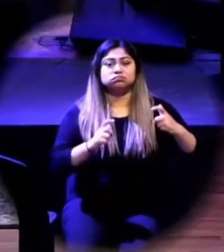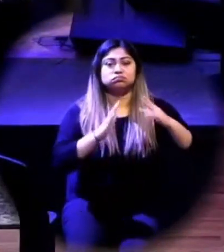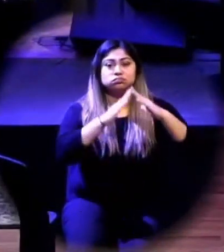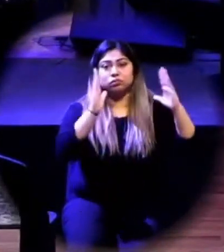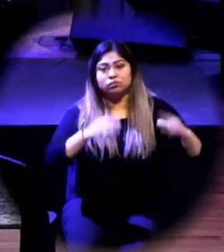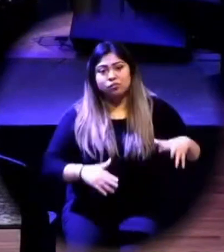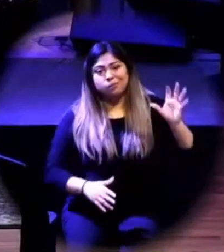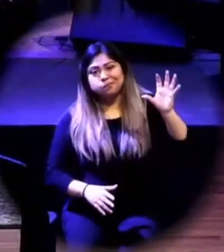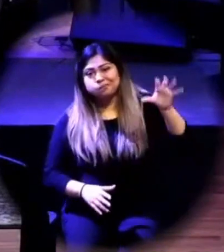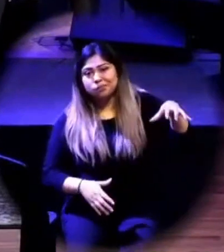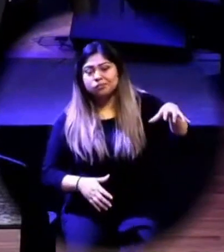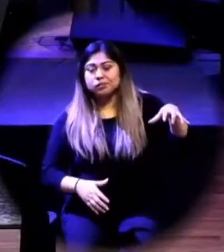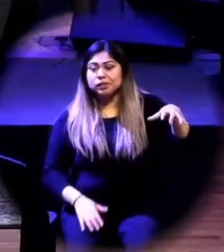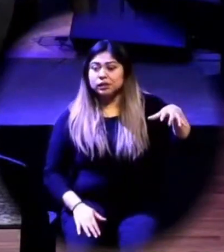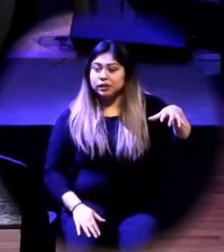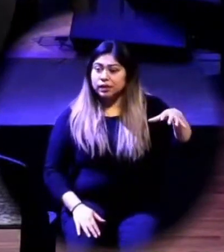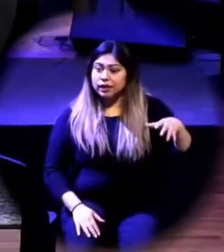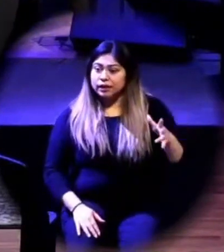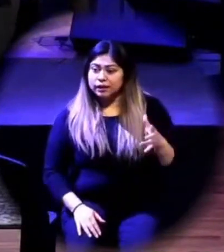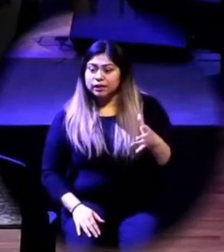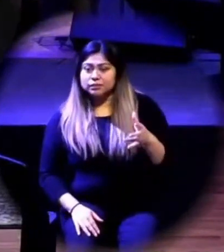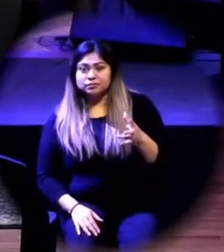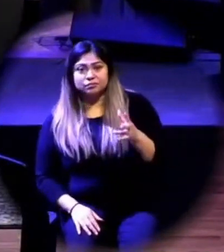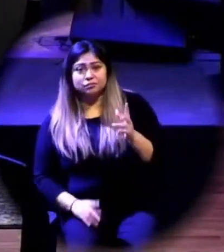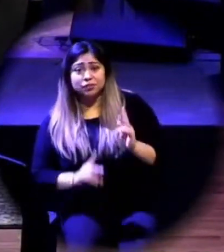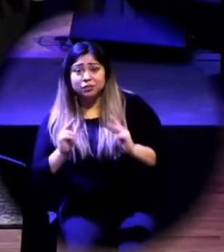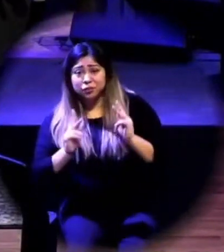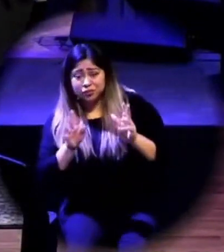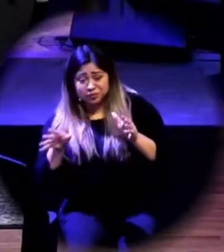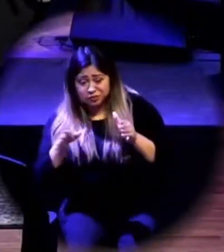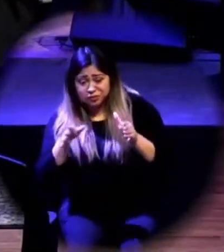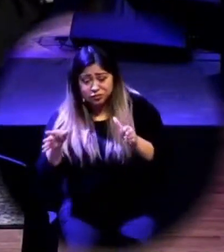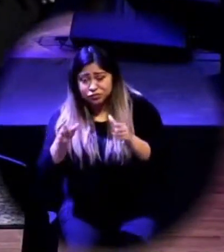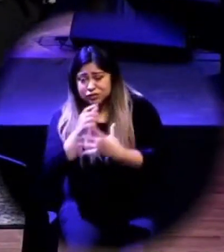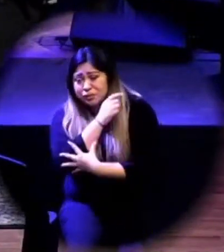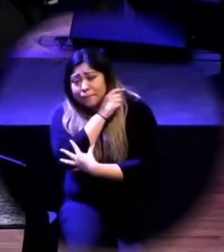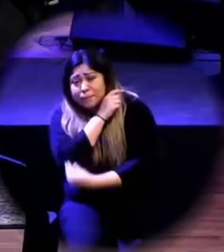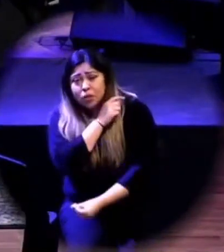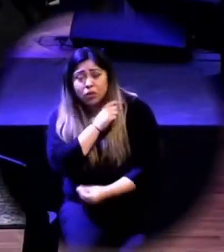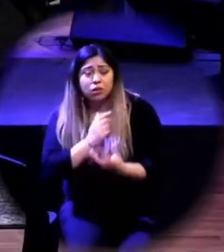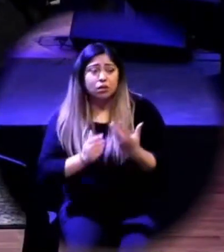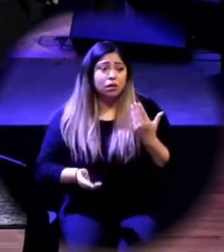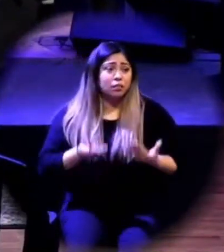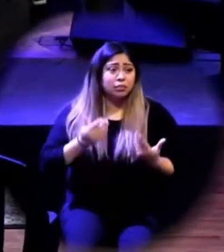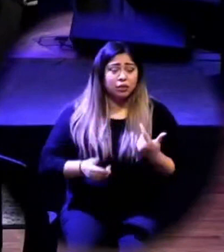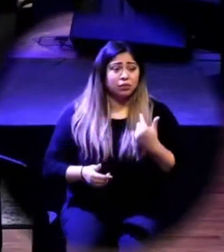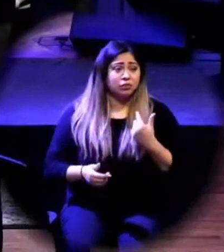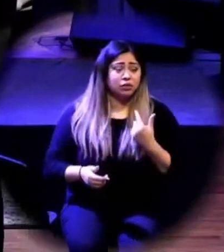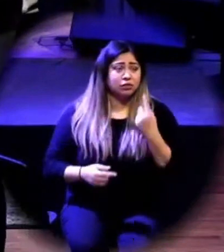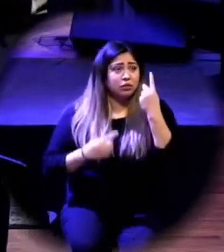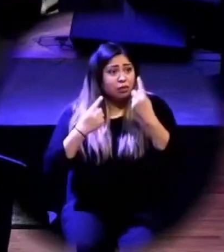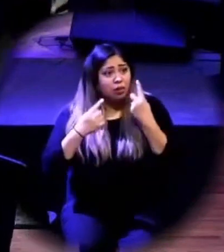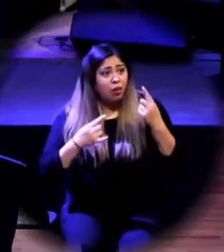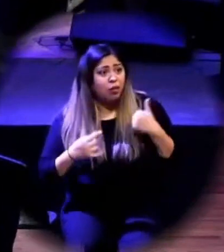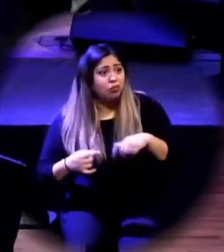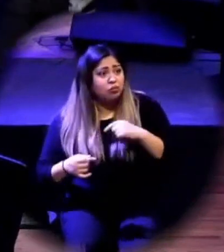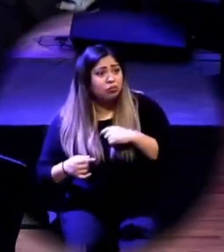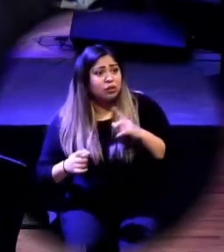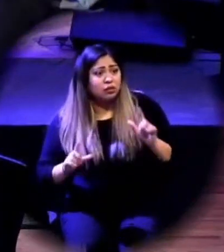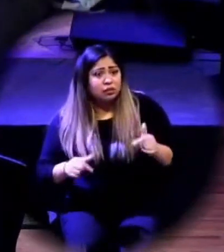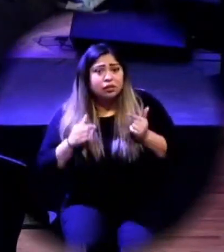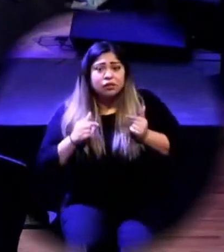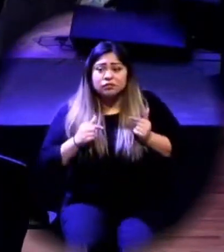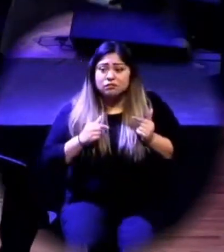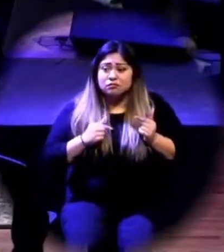would think we already lived in mansions like the one Jesus promised us. So it's easy for us to